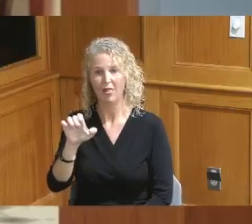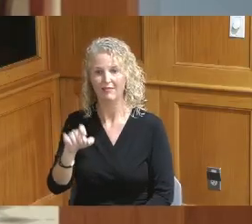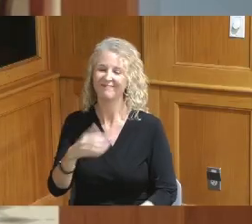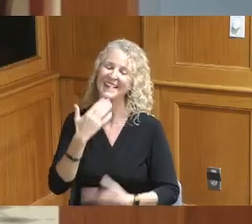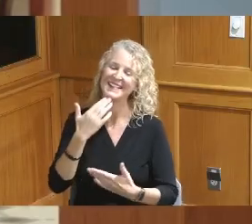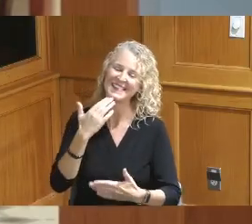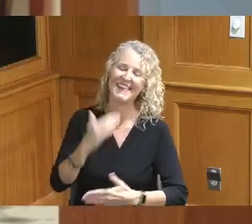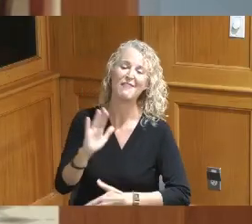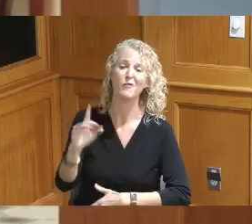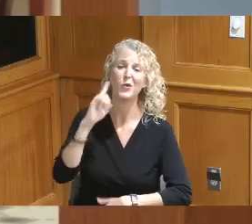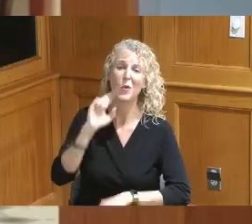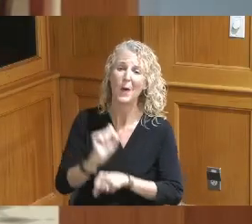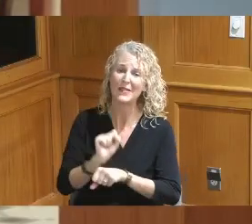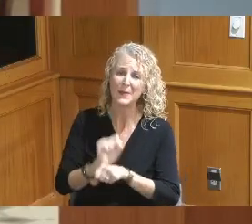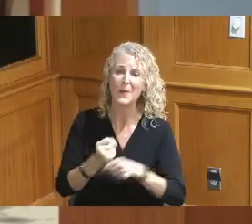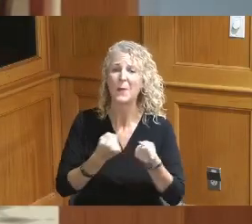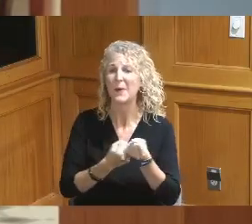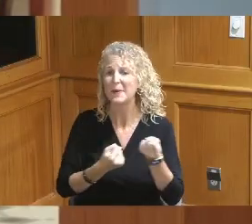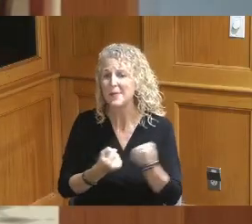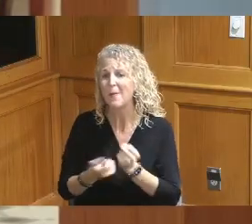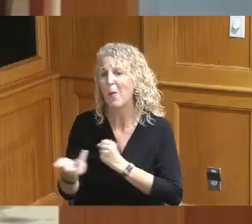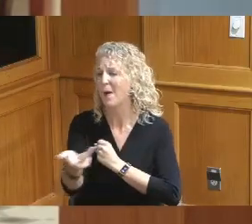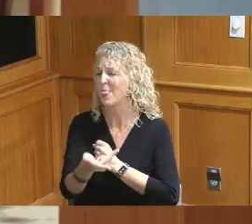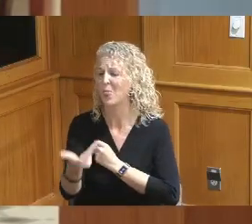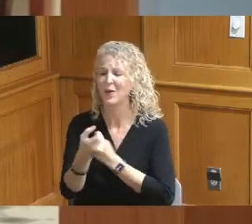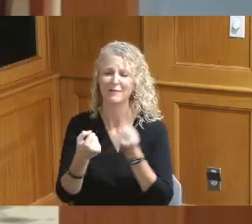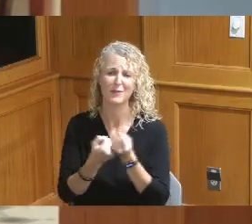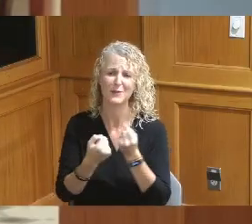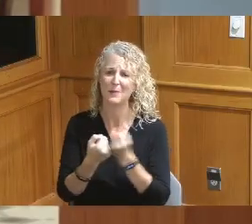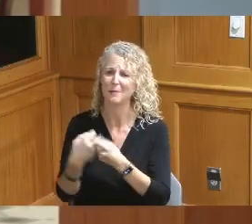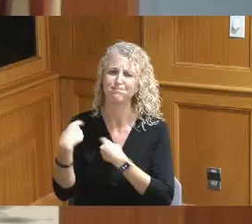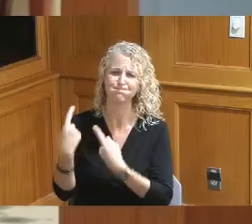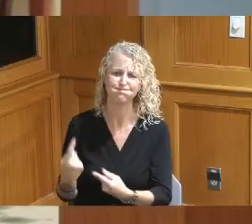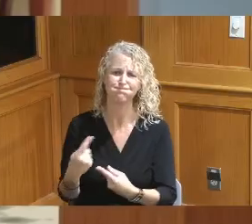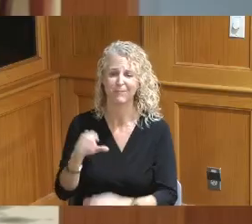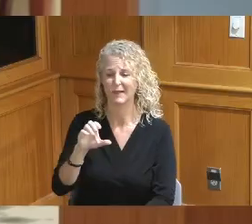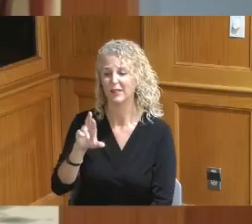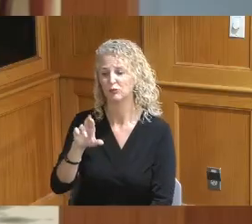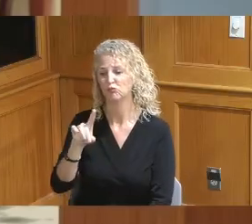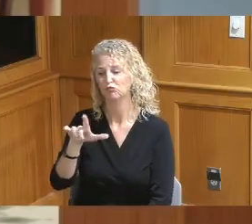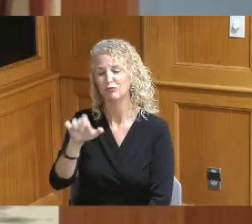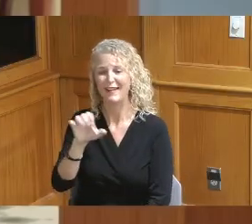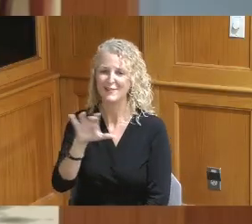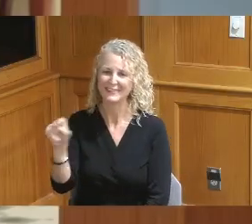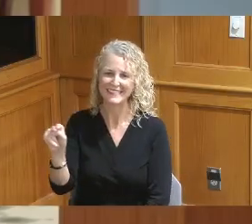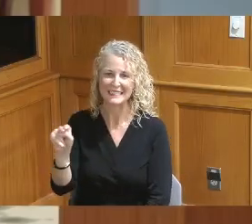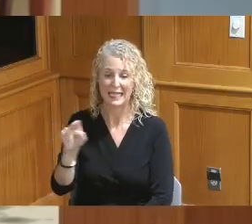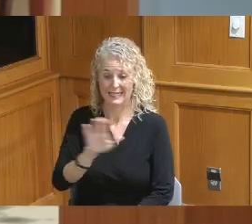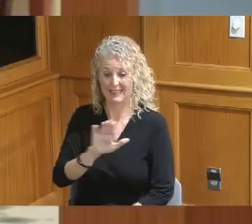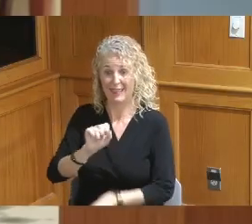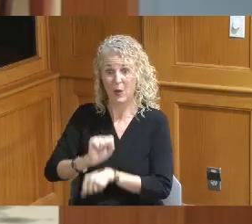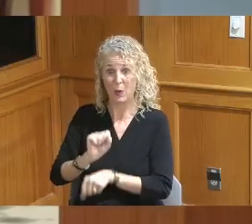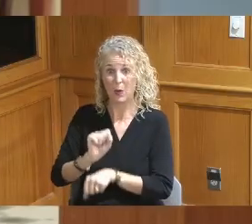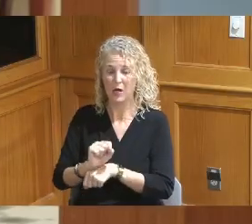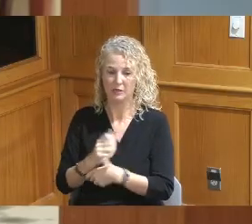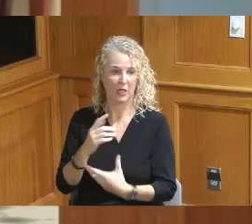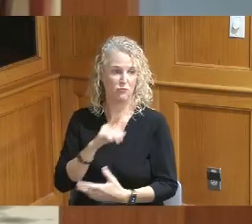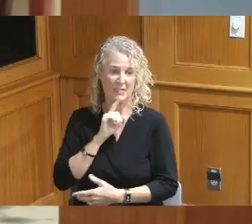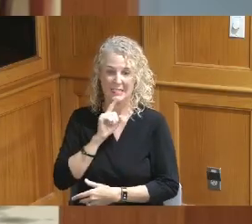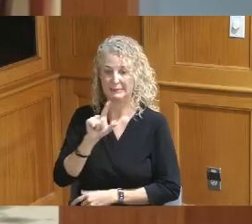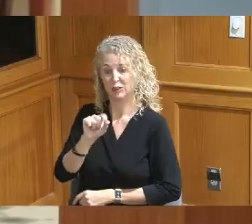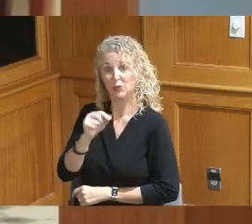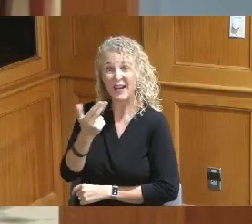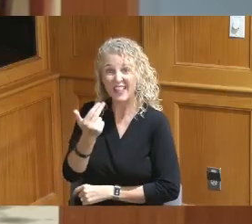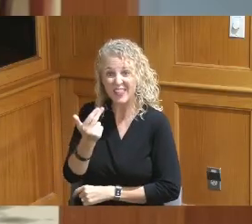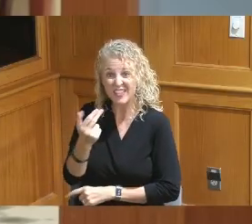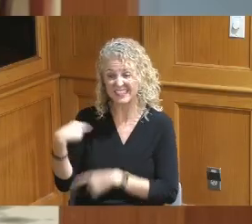to the commissioners for always supporting this work and the work that Cradle Cincinnati has been doing for since